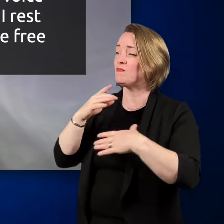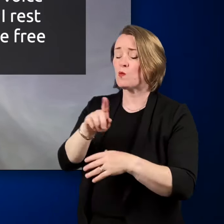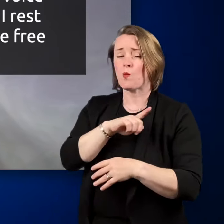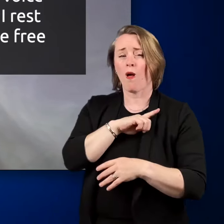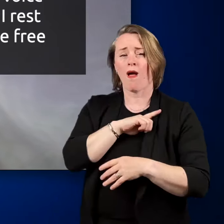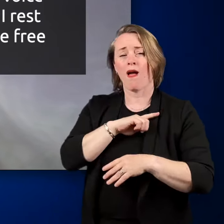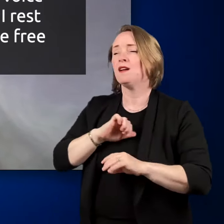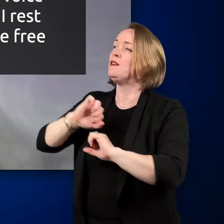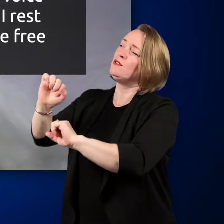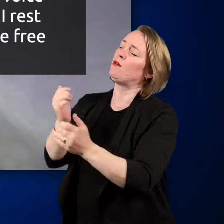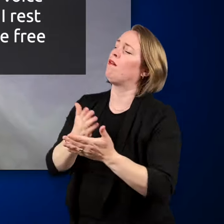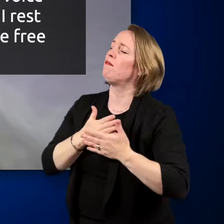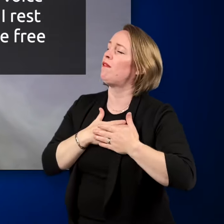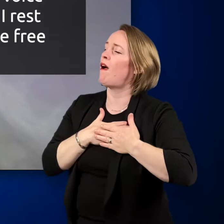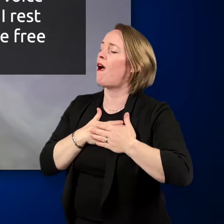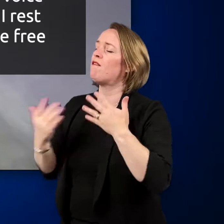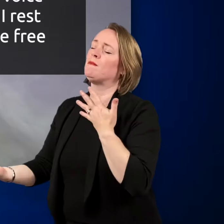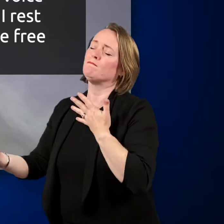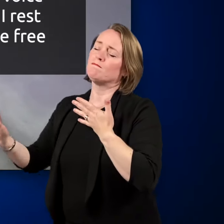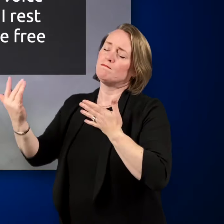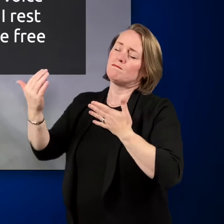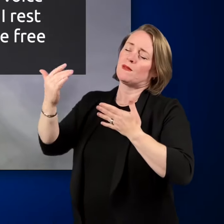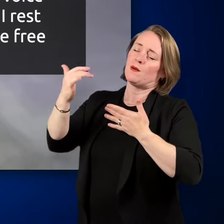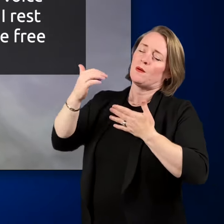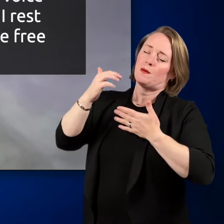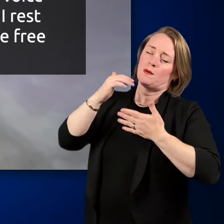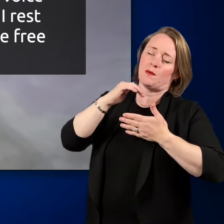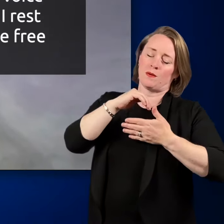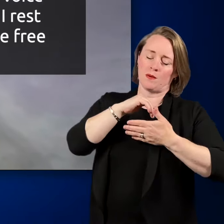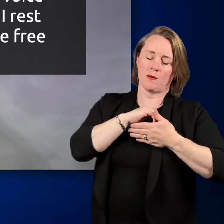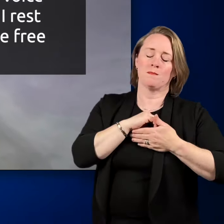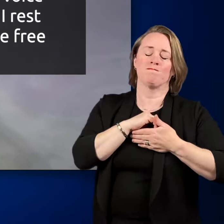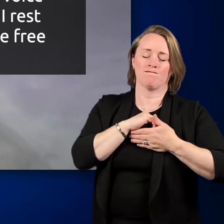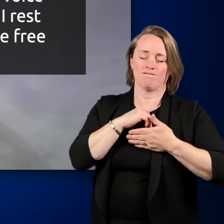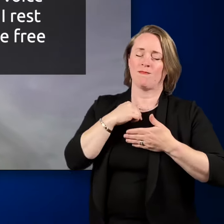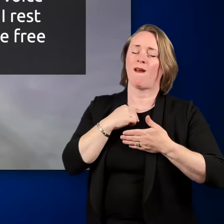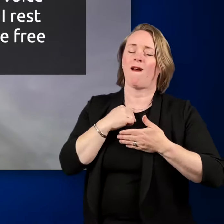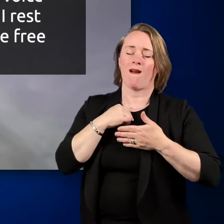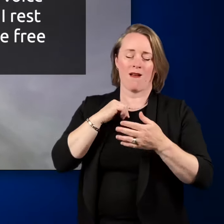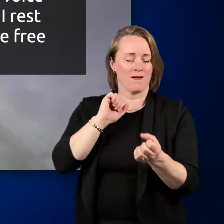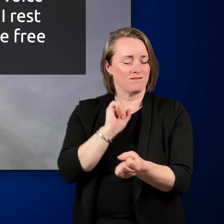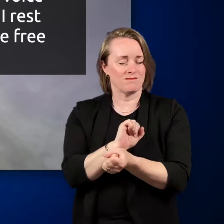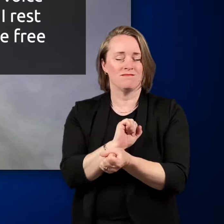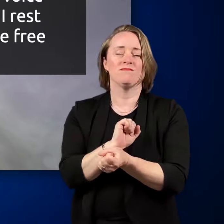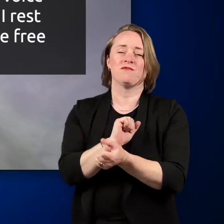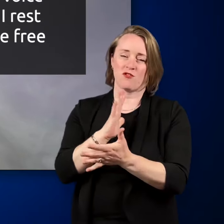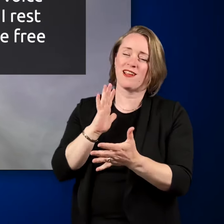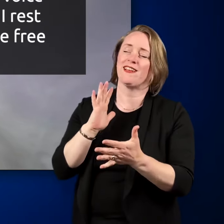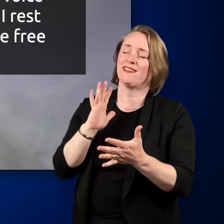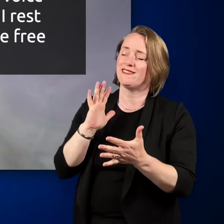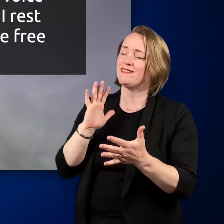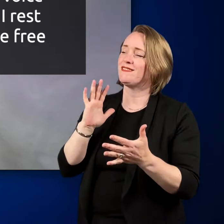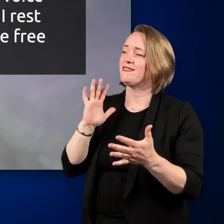your love has come to me and set me